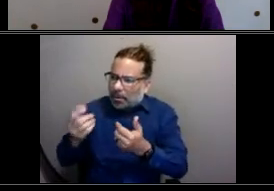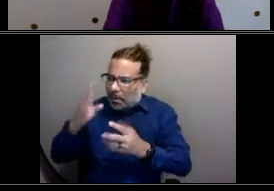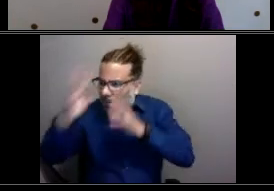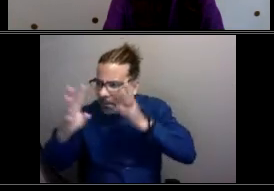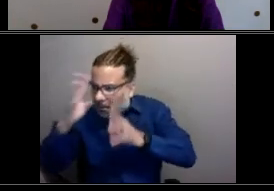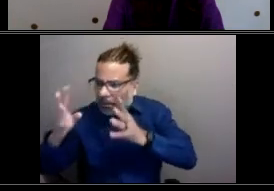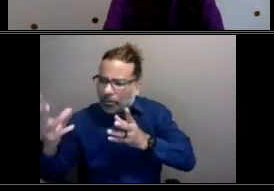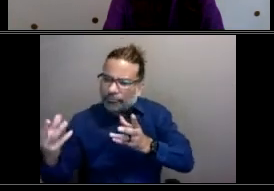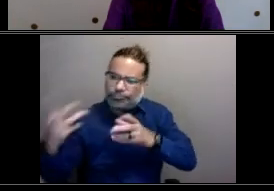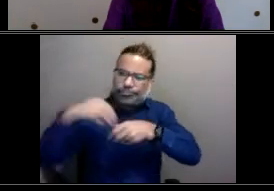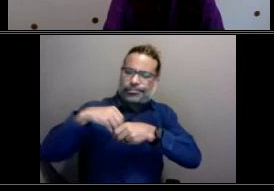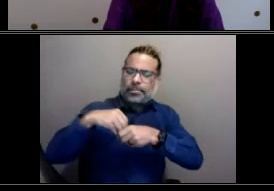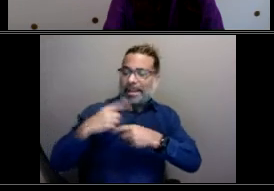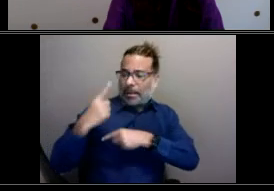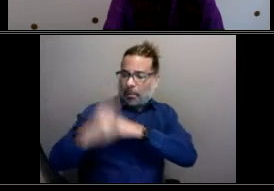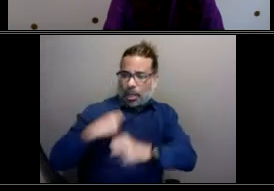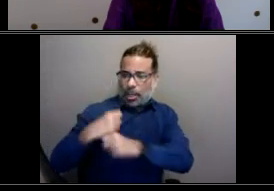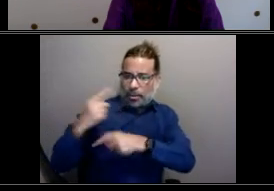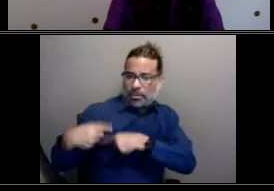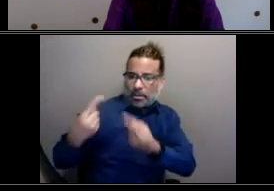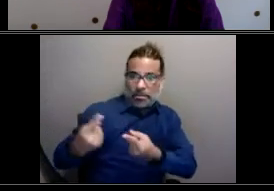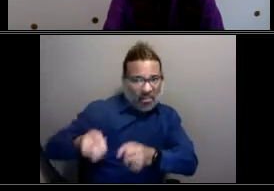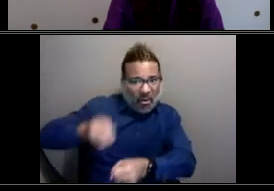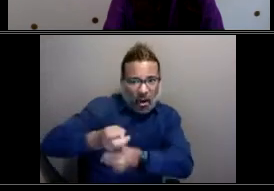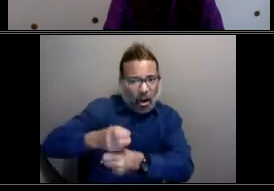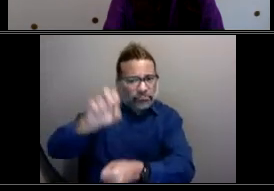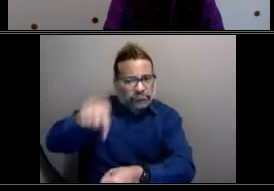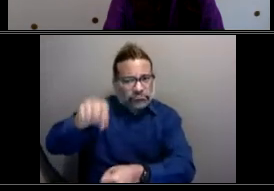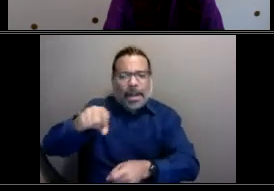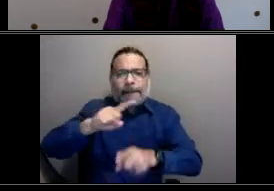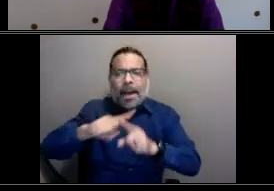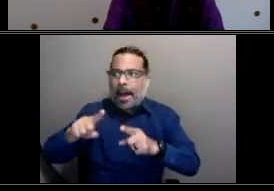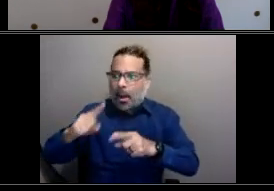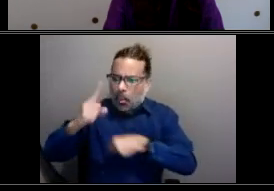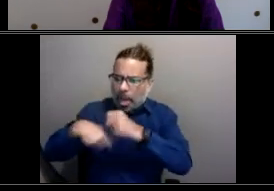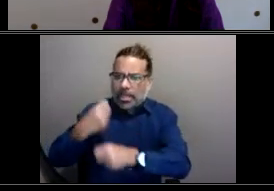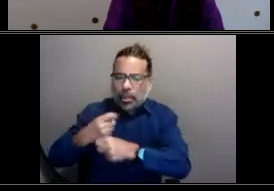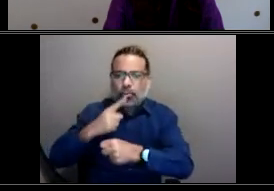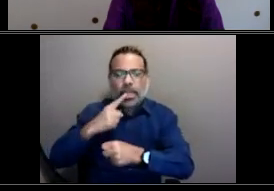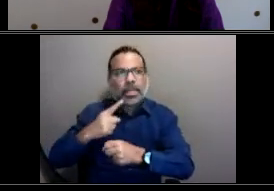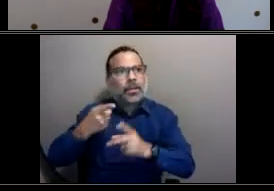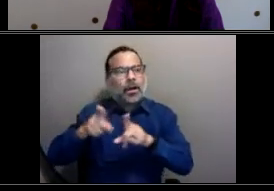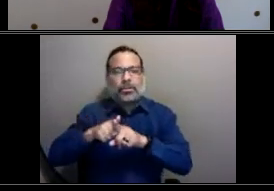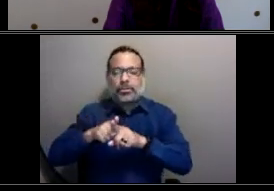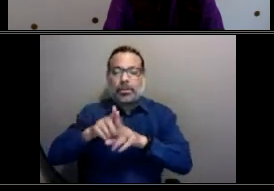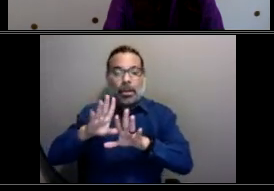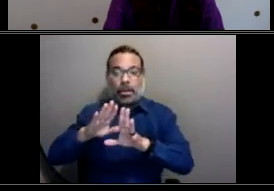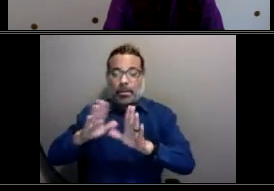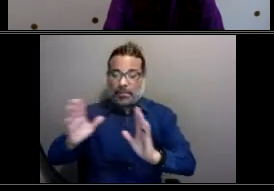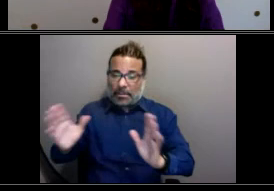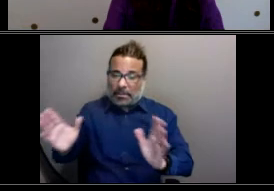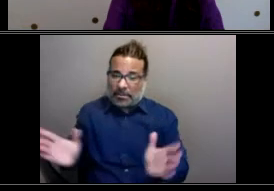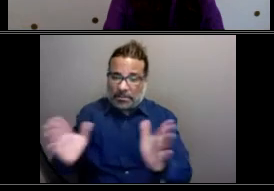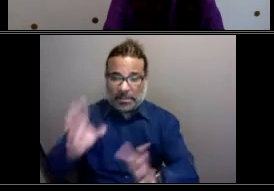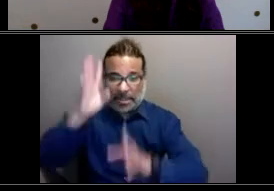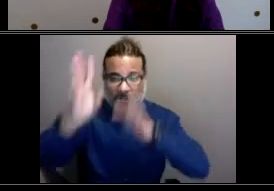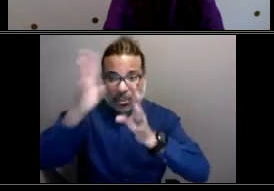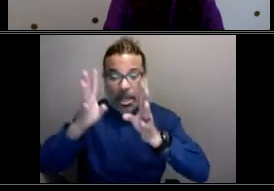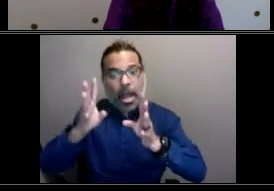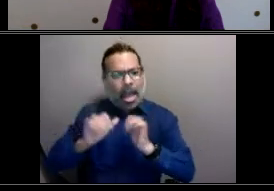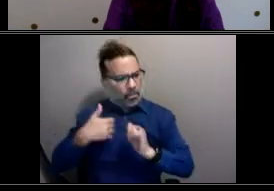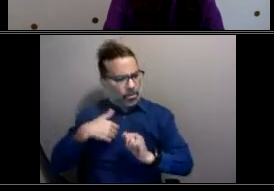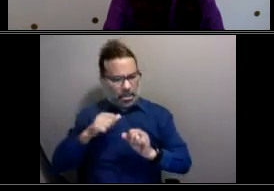given us. It's been super hard, but it's actually jump-started so much innovation into how we can ensure